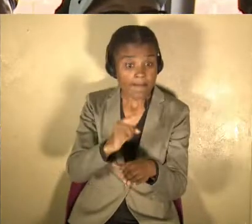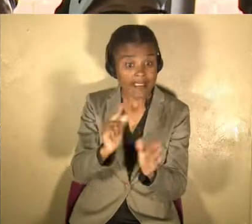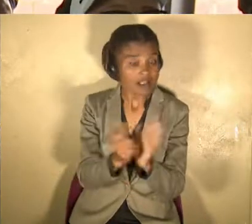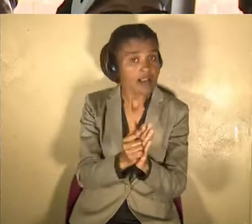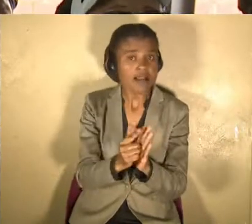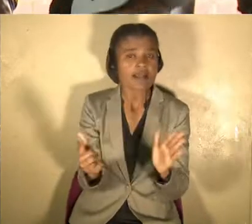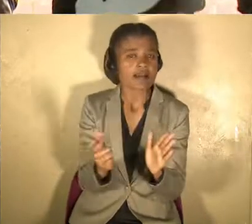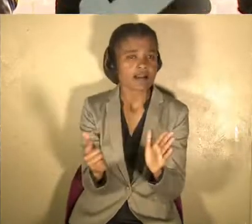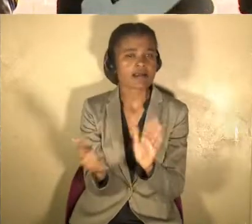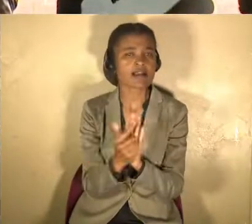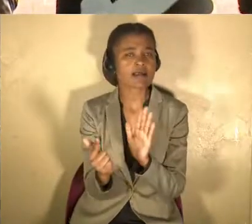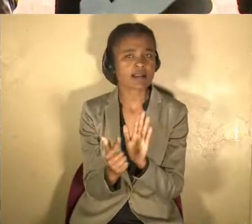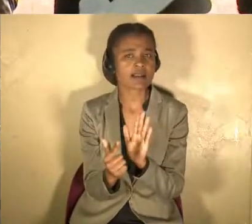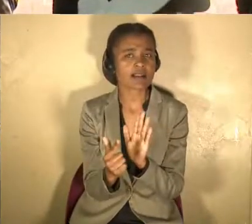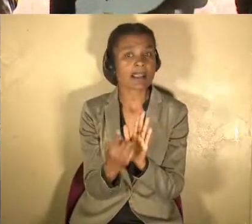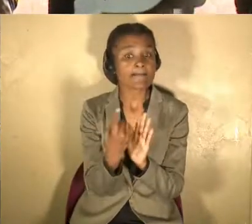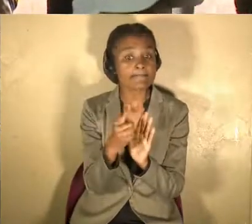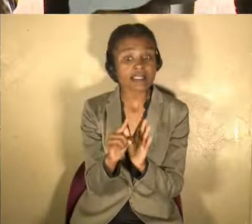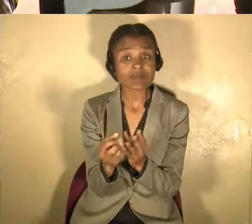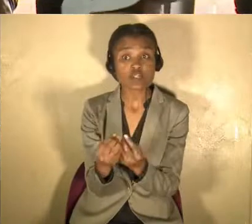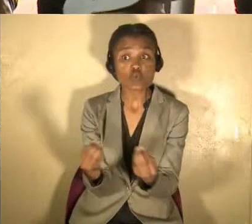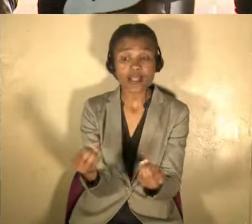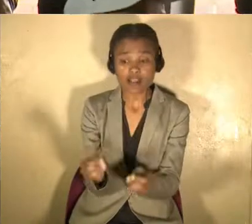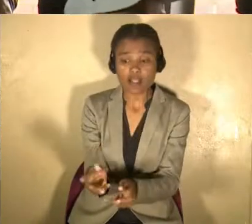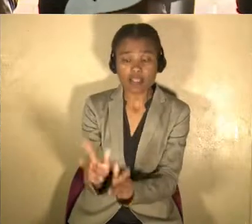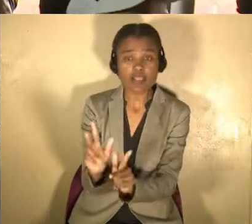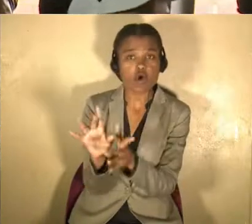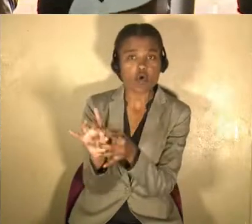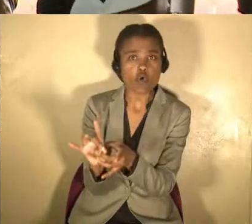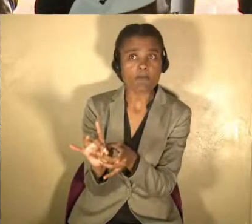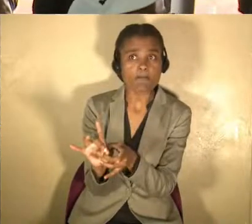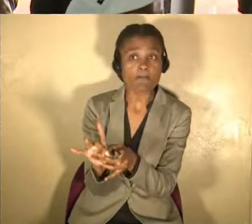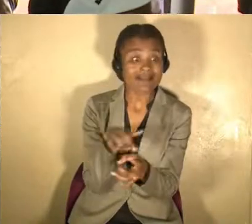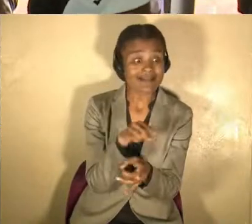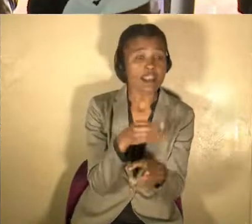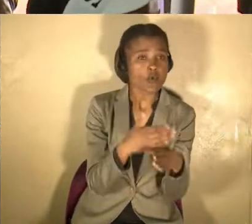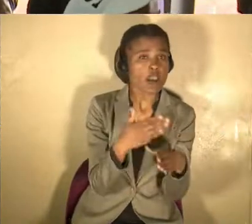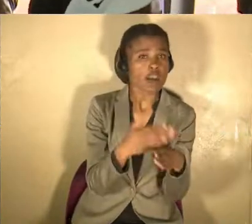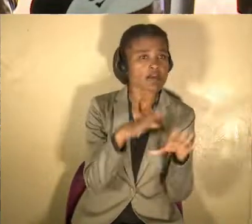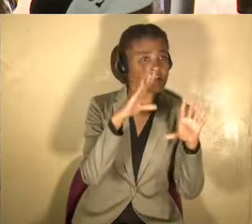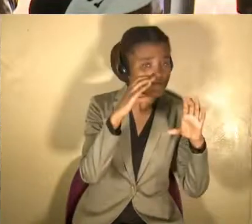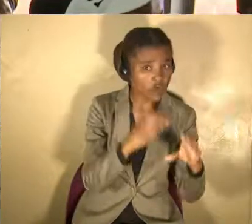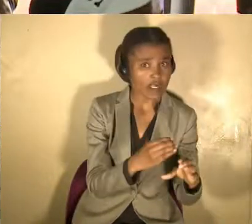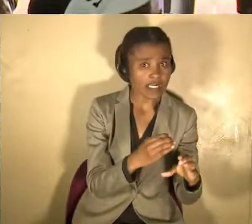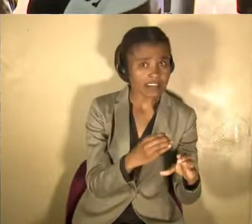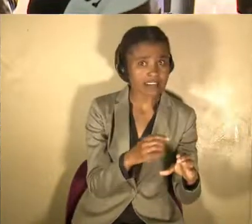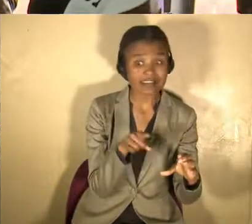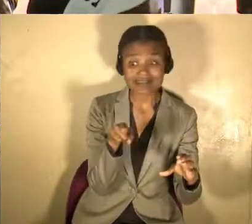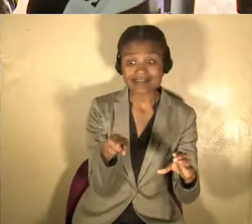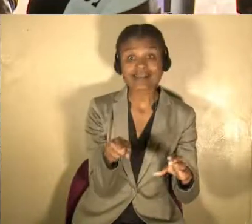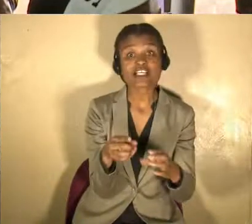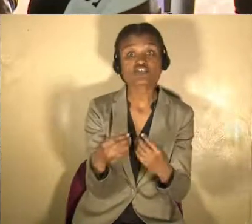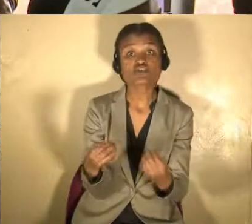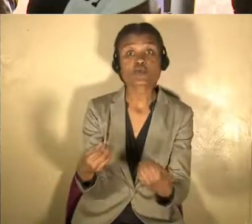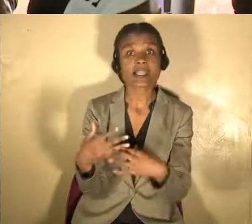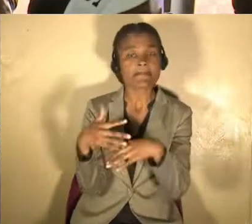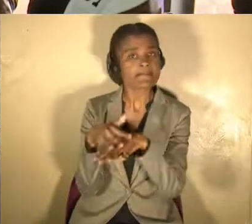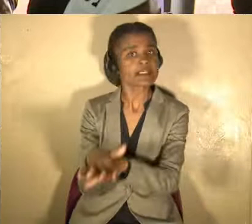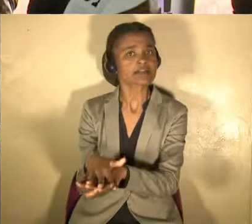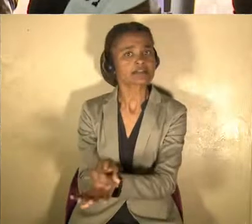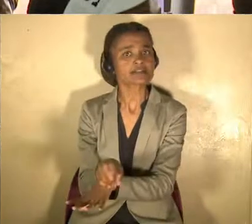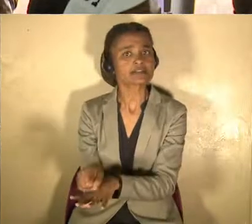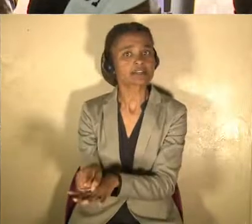So bana bao ke bana ba kontle ke bana ba mixed e leng bana ba di South Africans le di